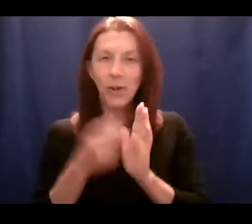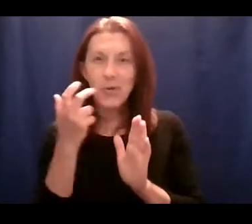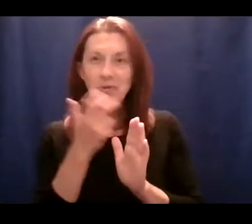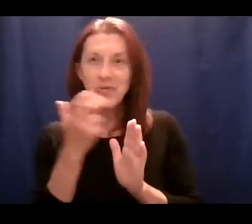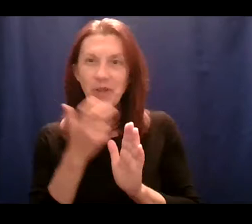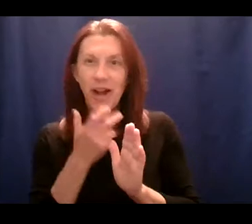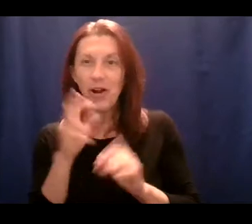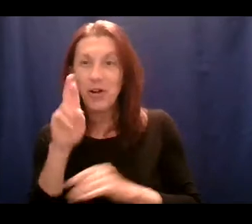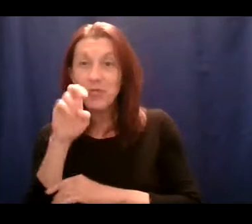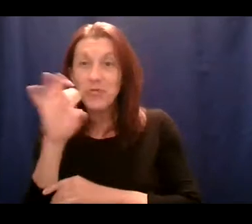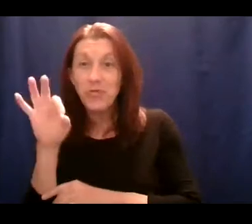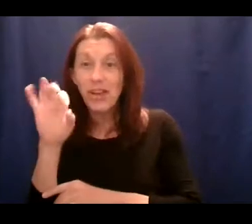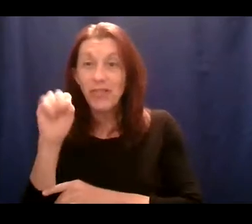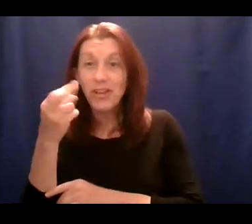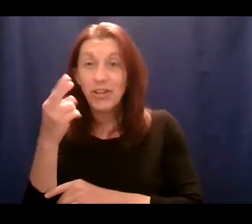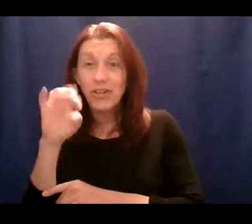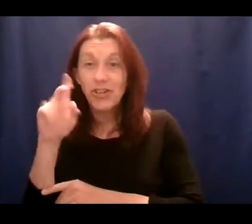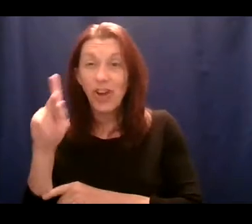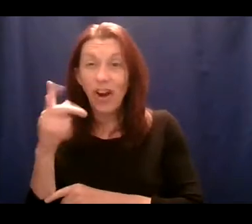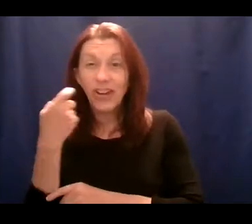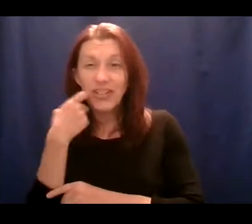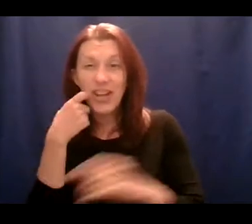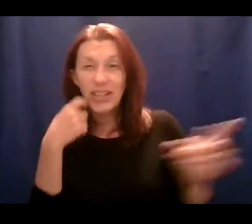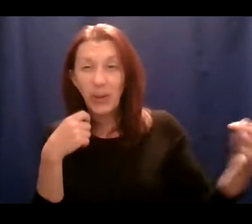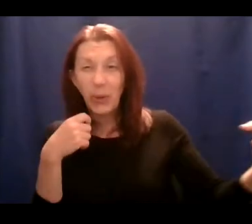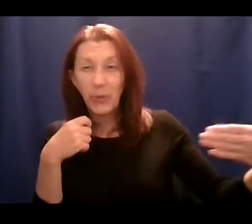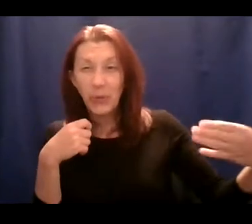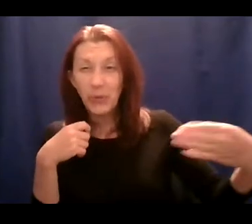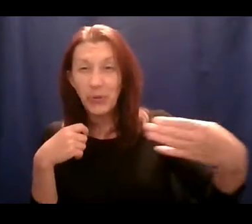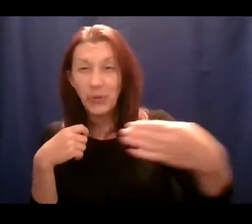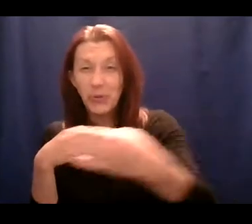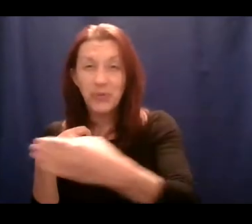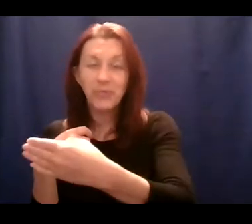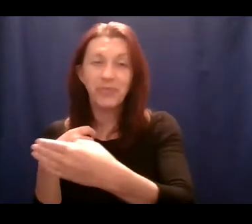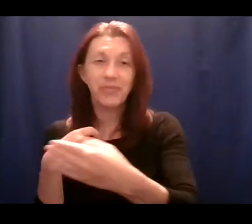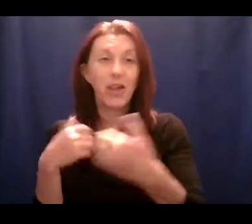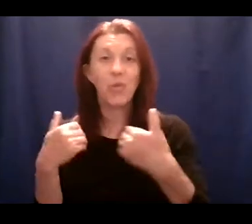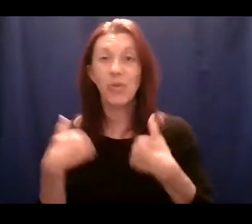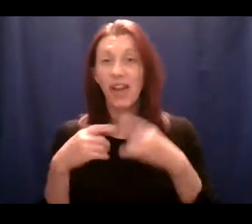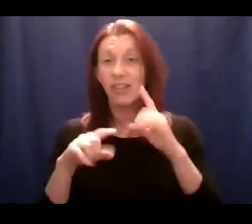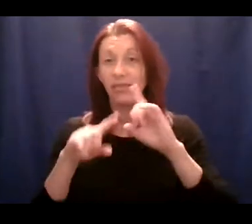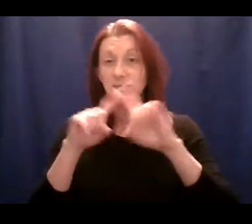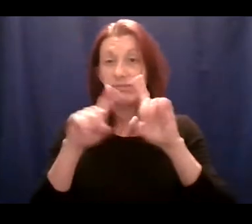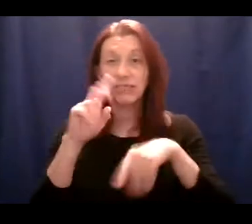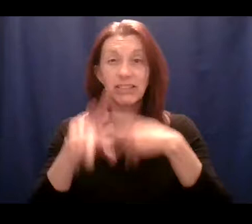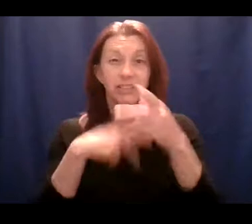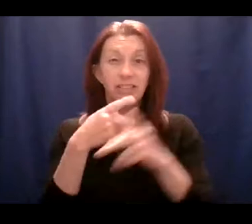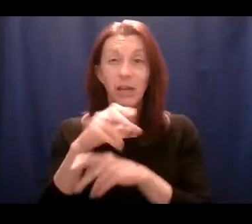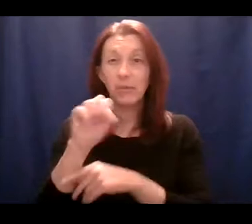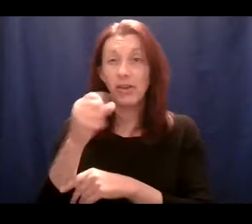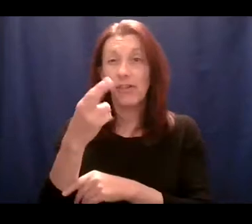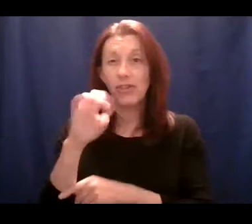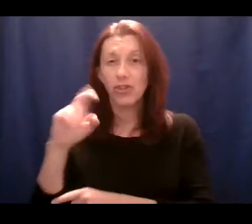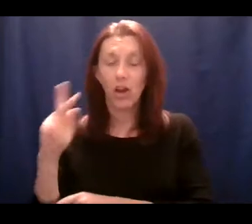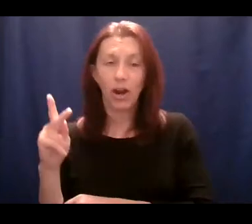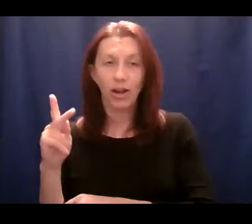comes one of our reef sharks, right? There are different kinds of sharks in here. But let's think about this group of animals. What